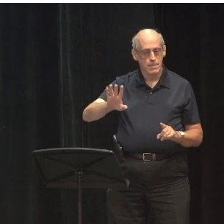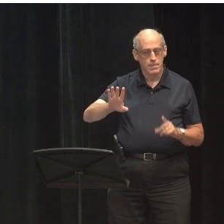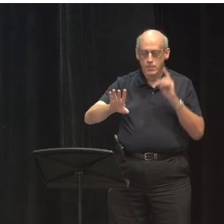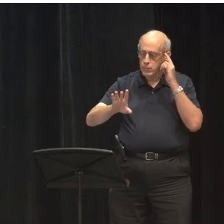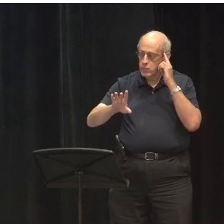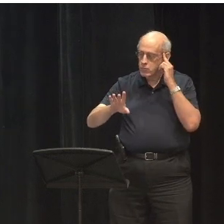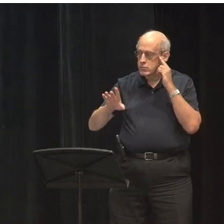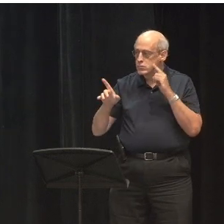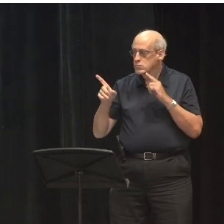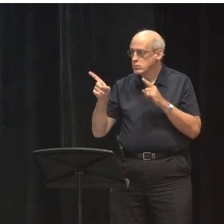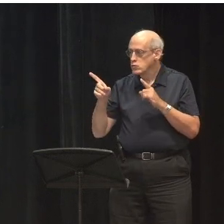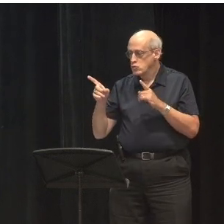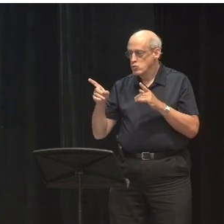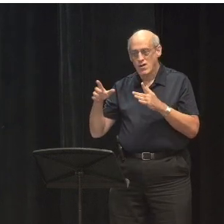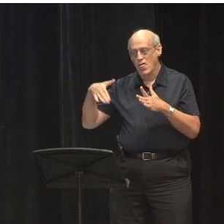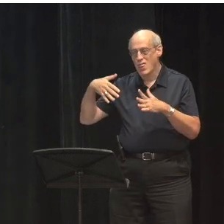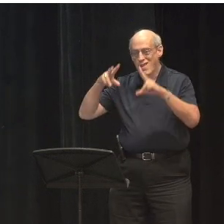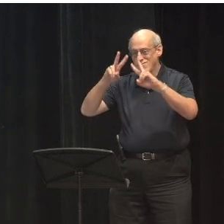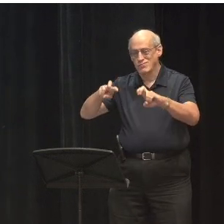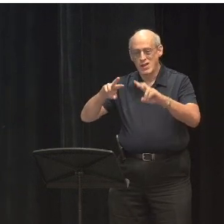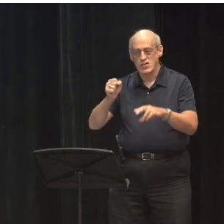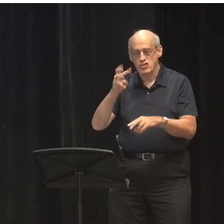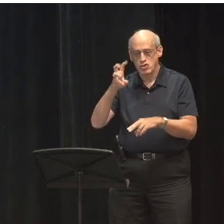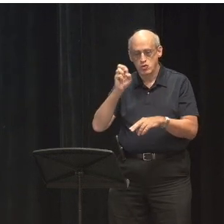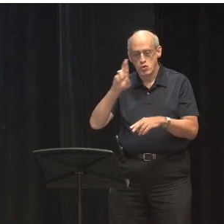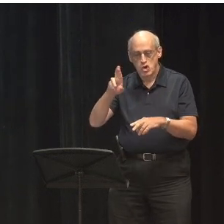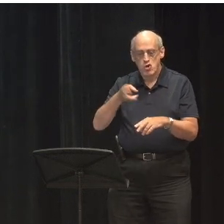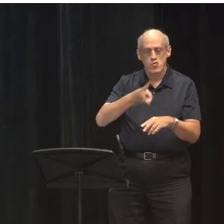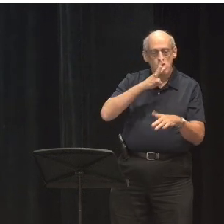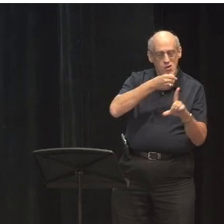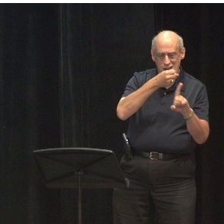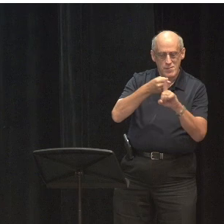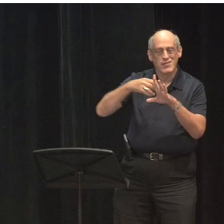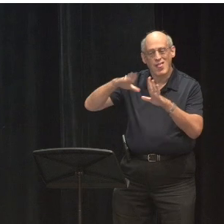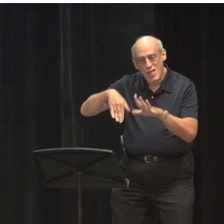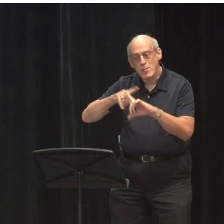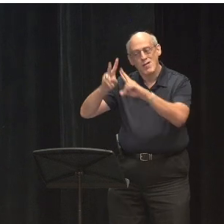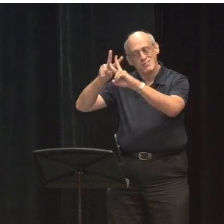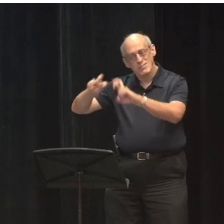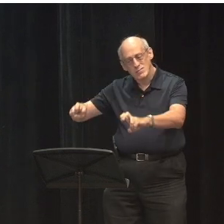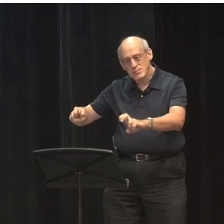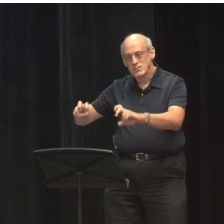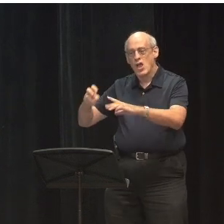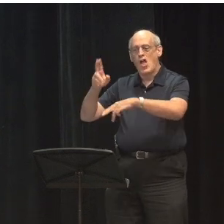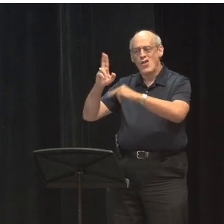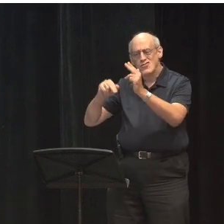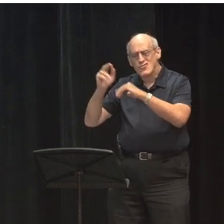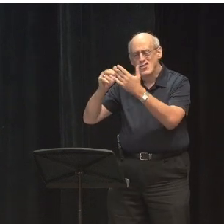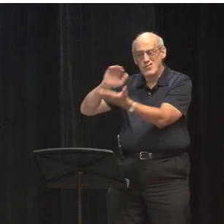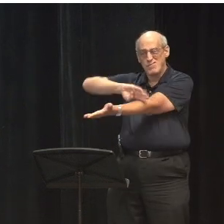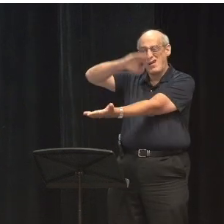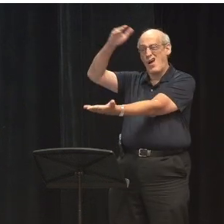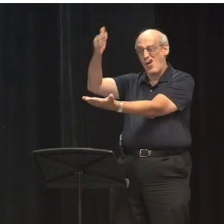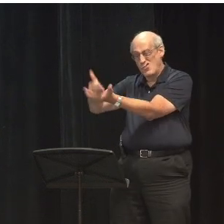You did assess the sewer and water impacts, but you looked at the piles, the construction of the piles,